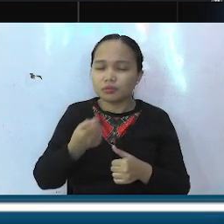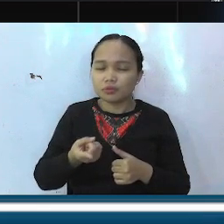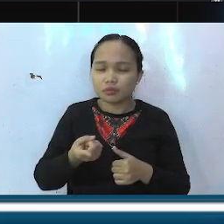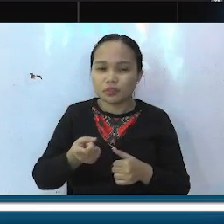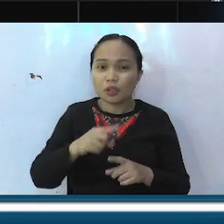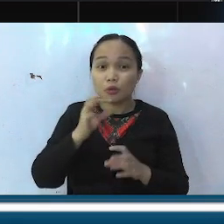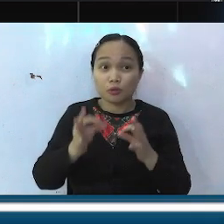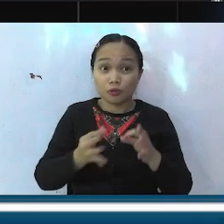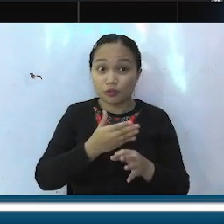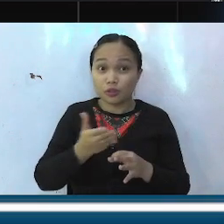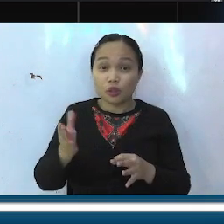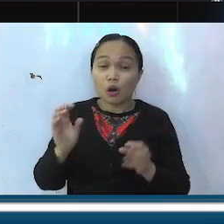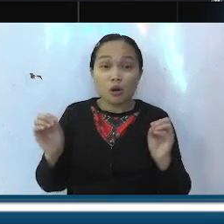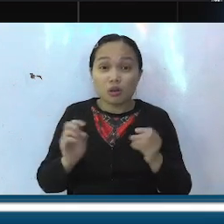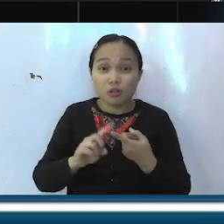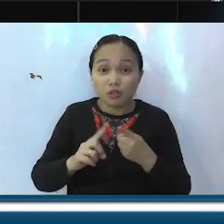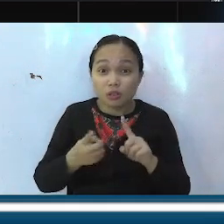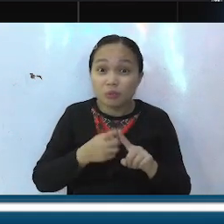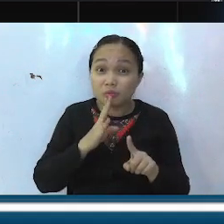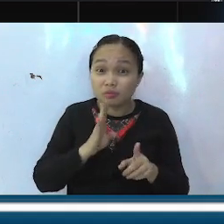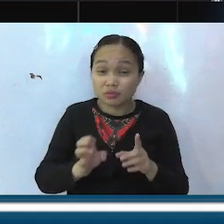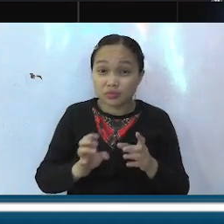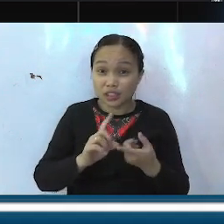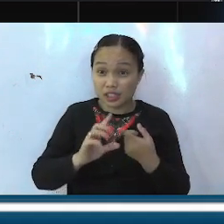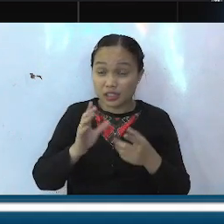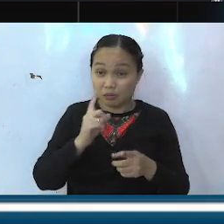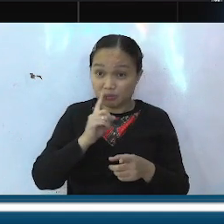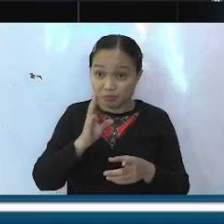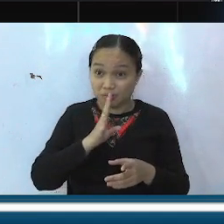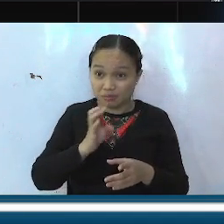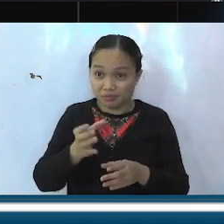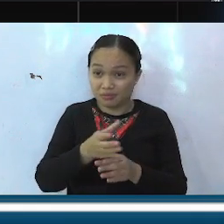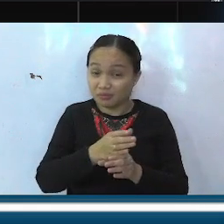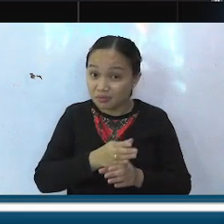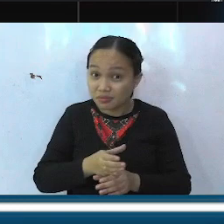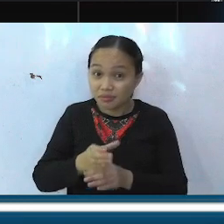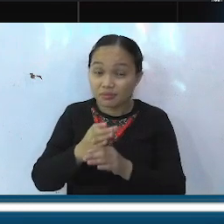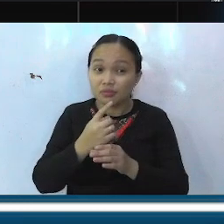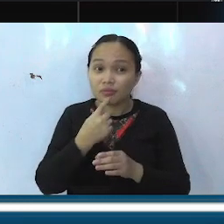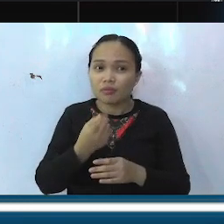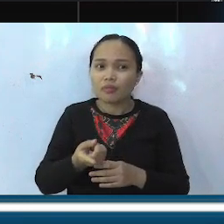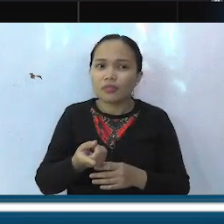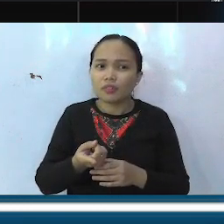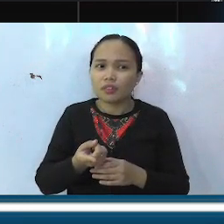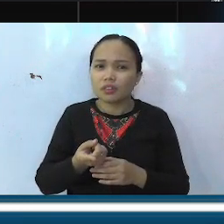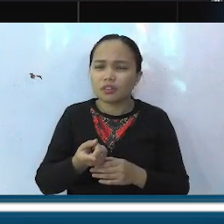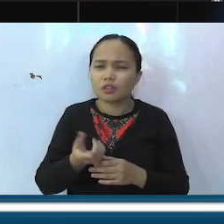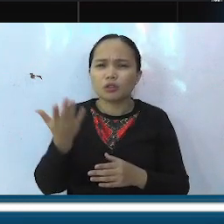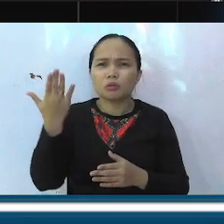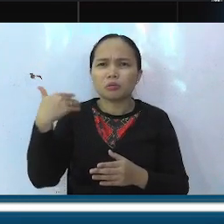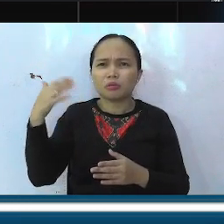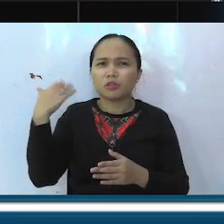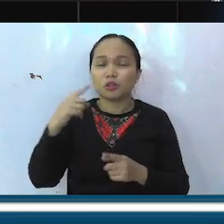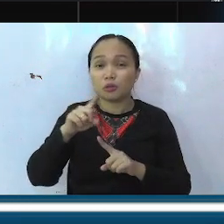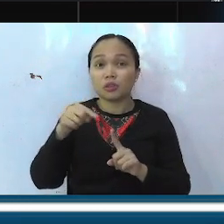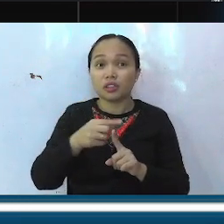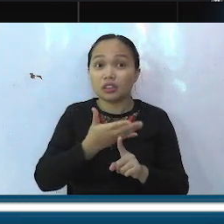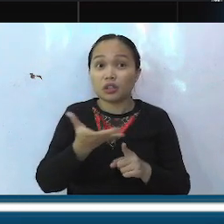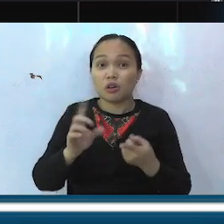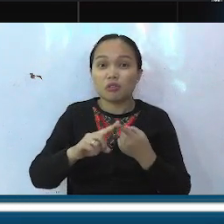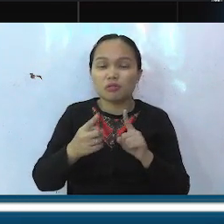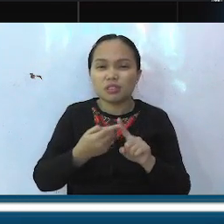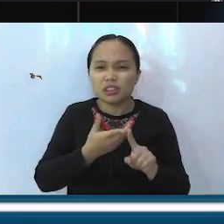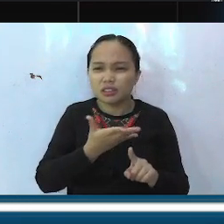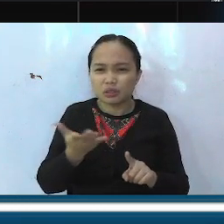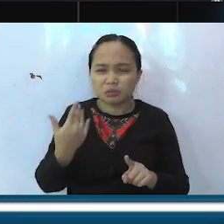If you don't have the right group of friends, they can lead you astray. Say it again. A bad group of friends can lead you astray in an instant.